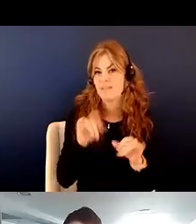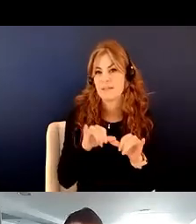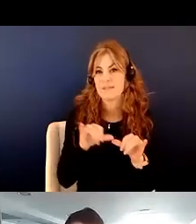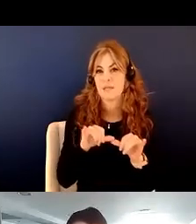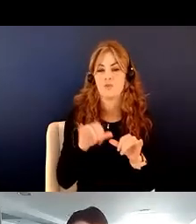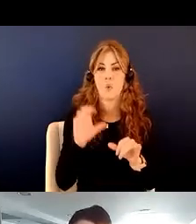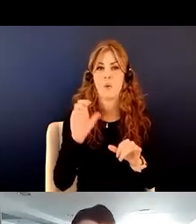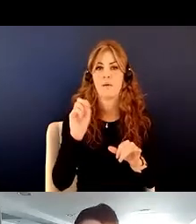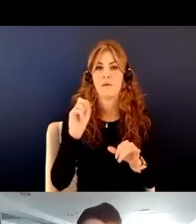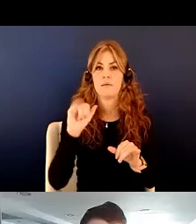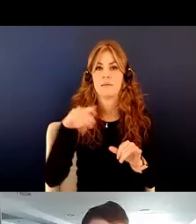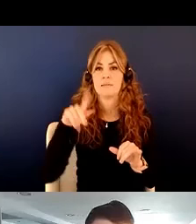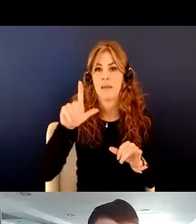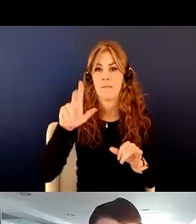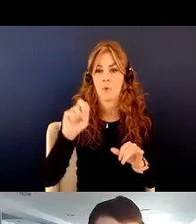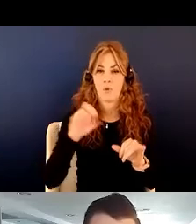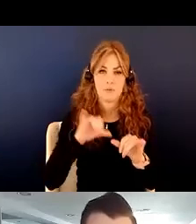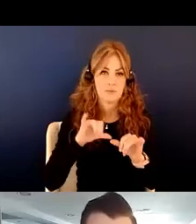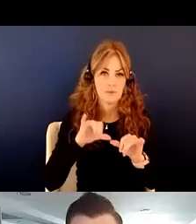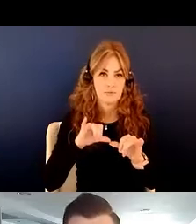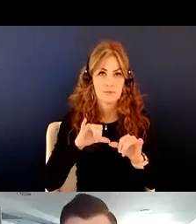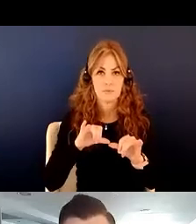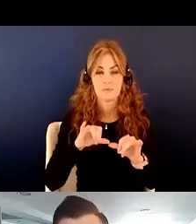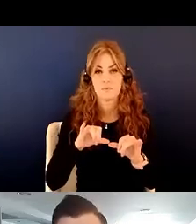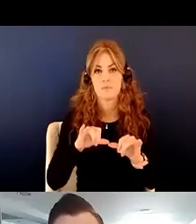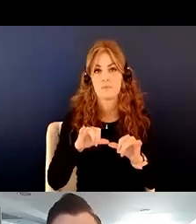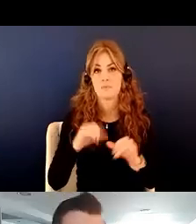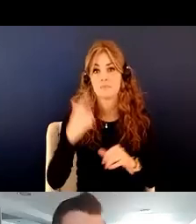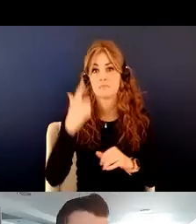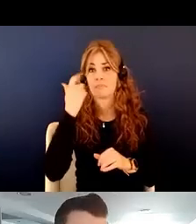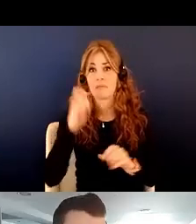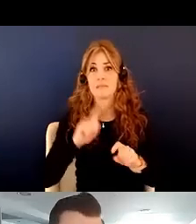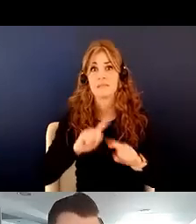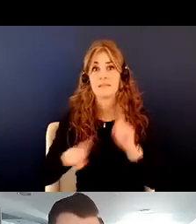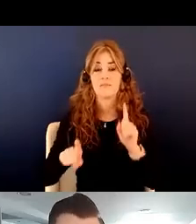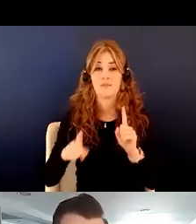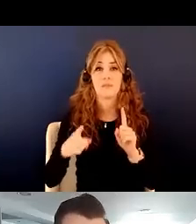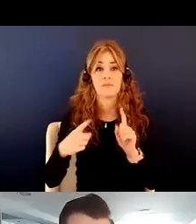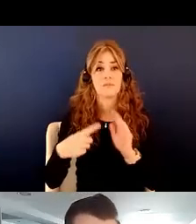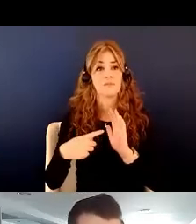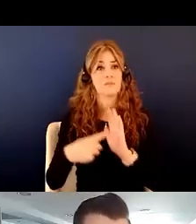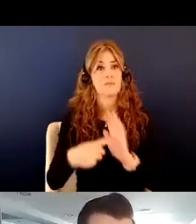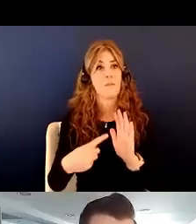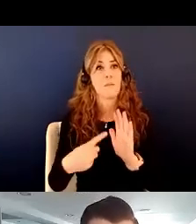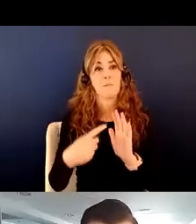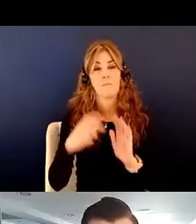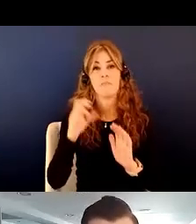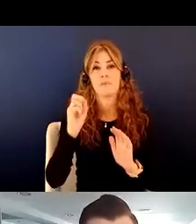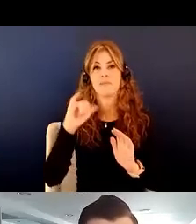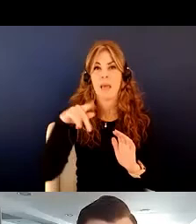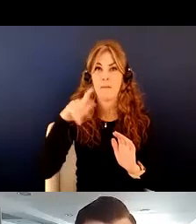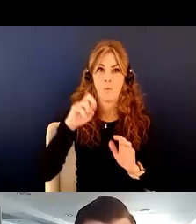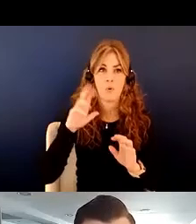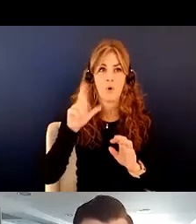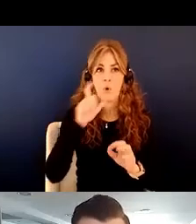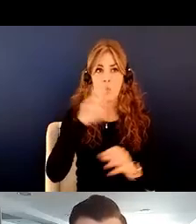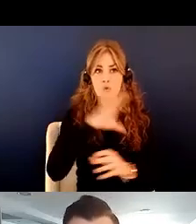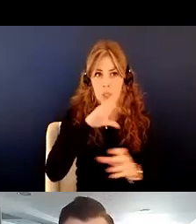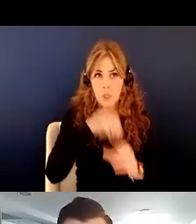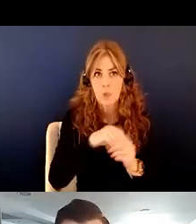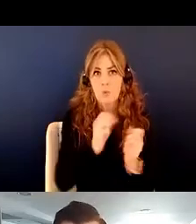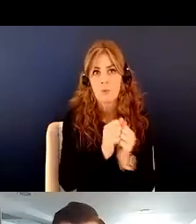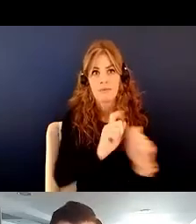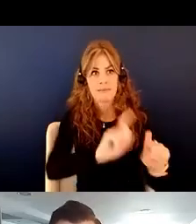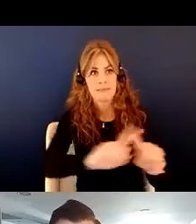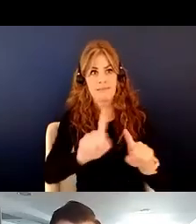So we see different effect sizes because there are different samples of participants who are included in those different studies that are